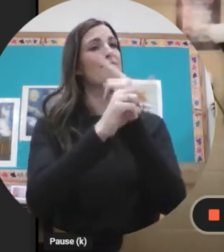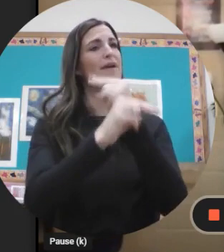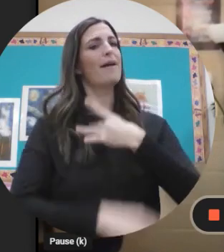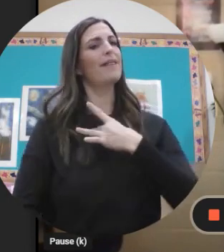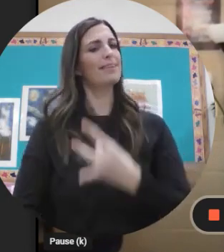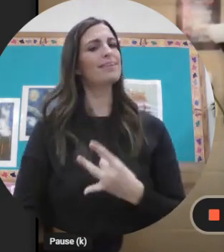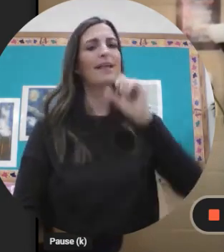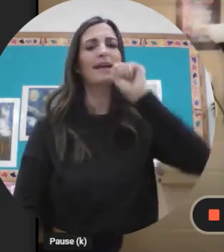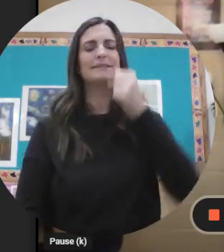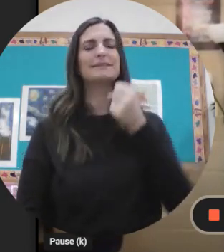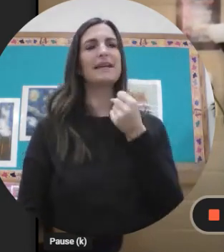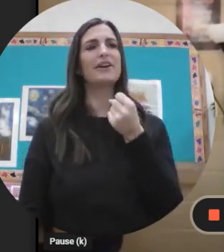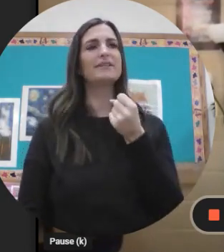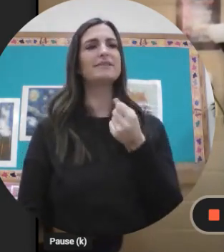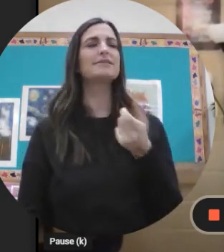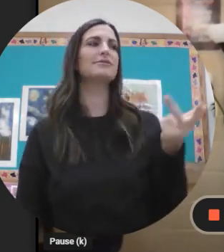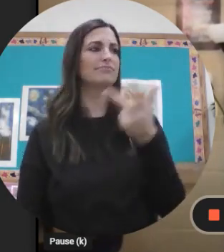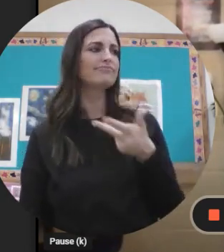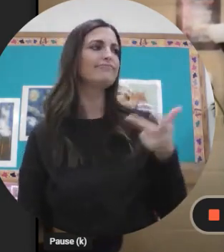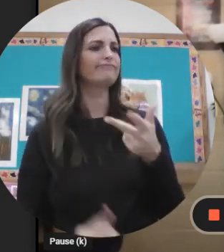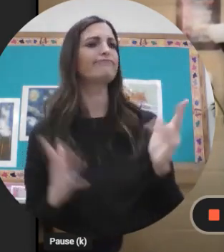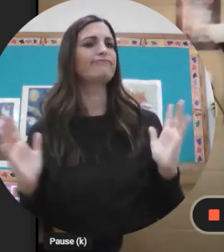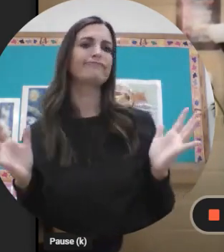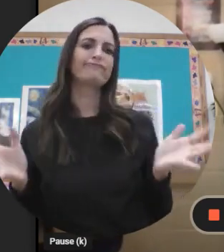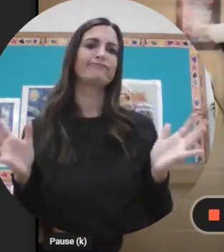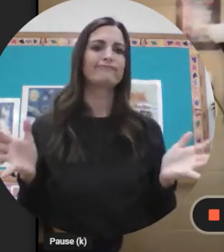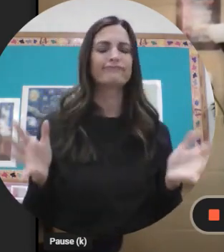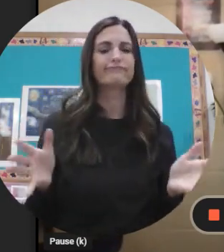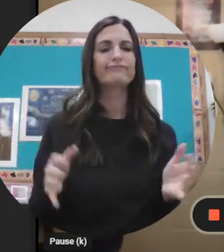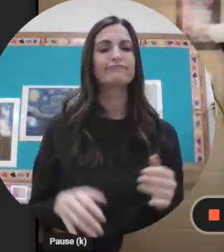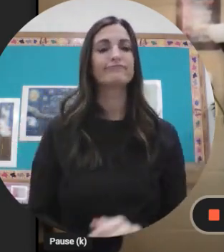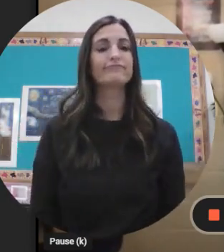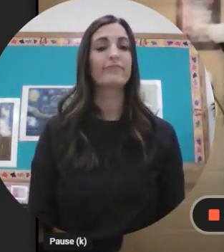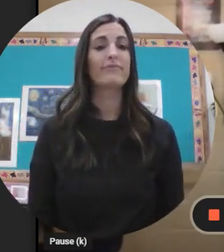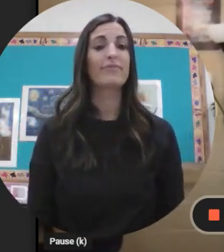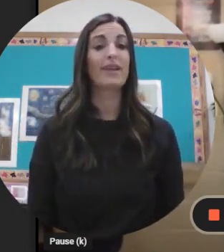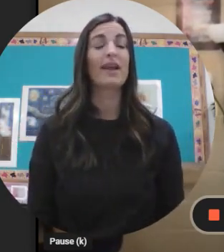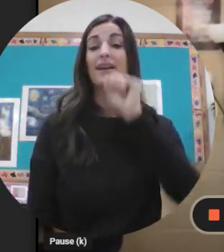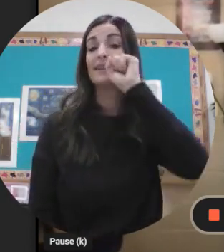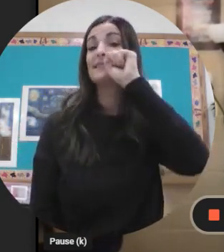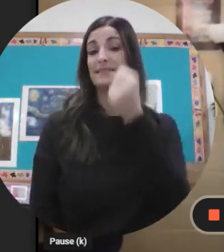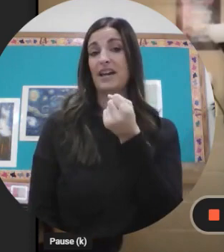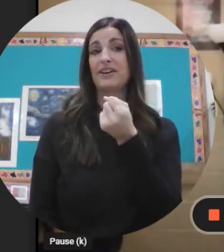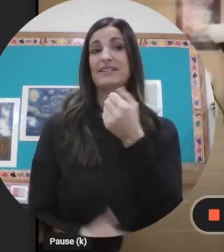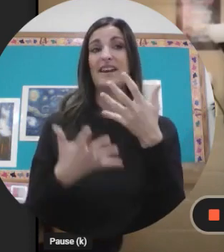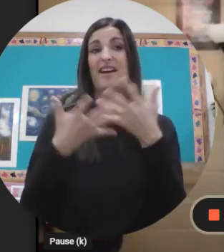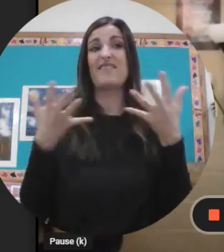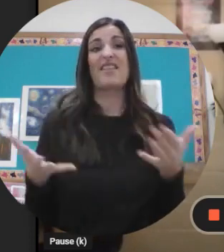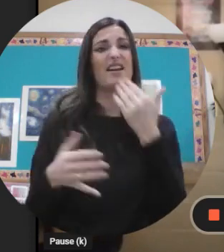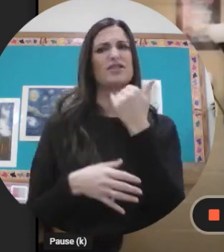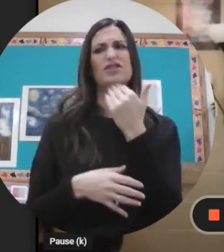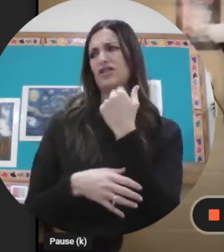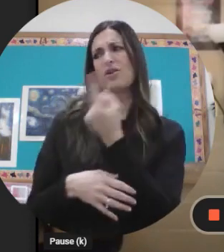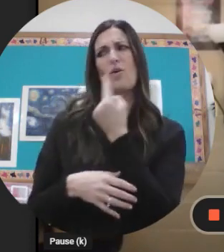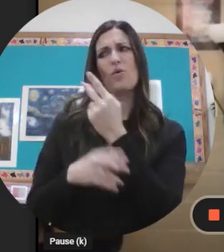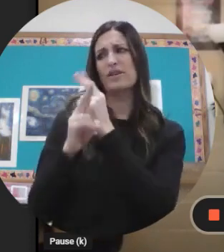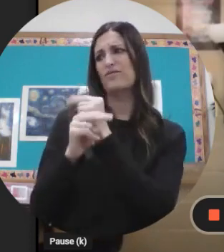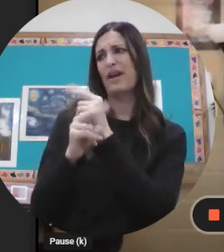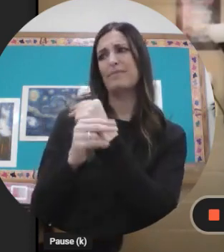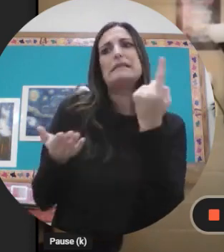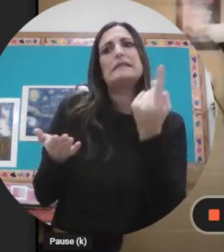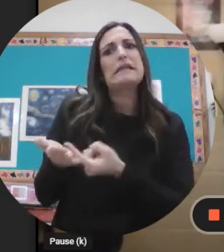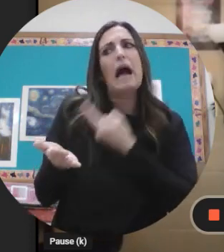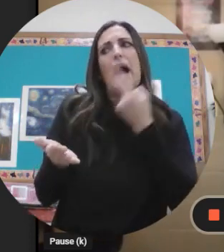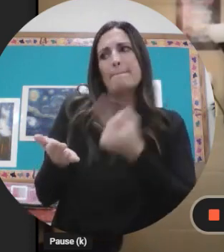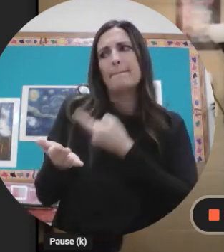just having a regular conversation and that I hadn't seen the apple. "Carrots are high in sugar and should only be fed to rabbits as an occasional